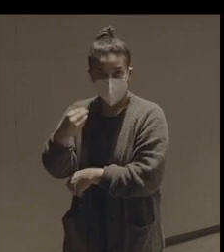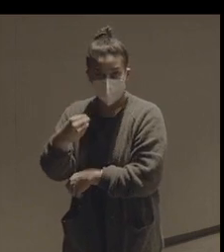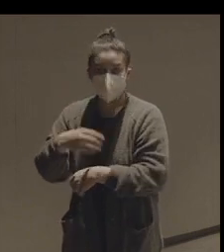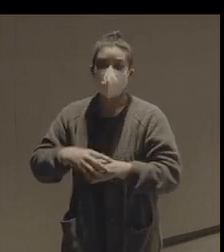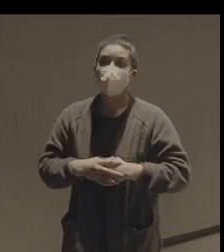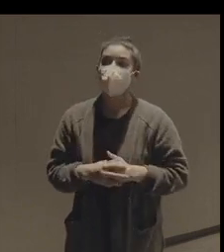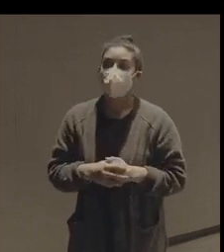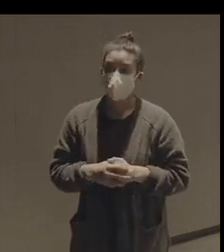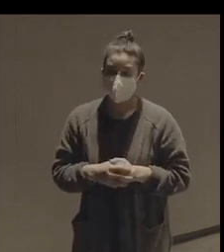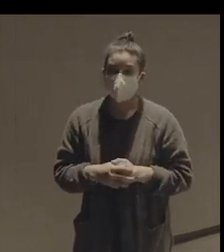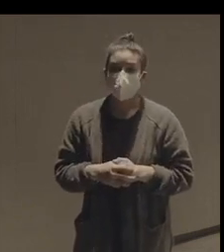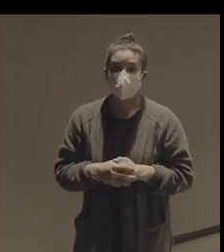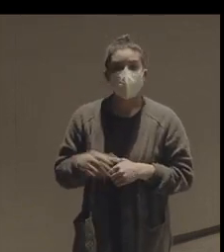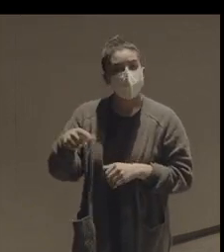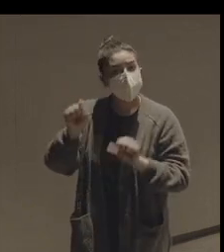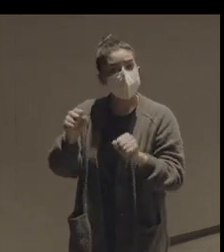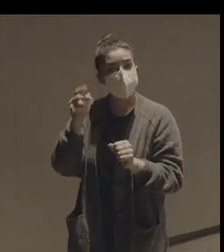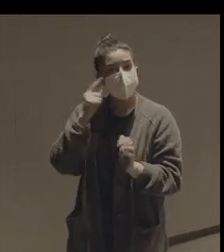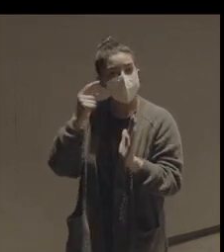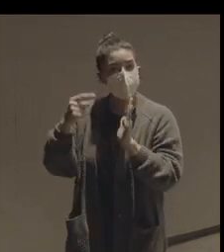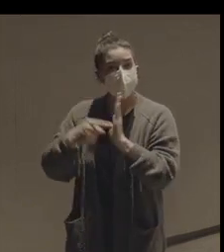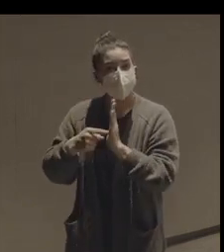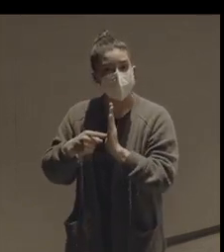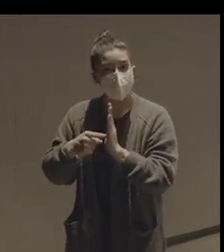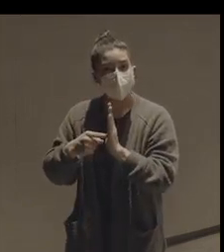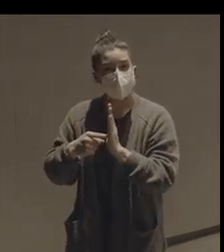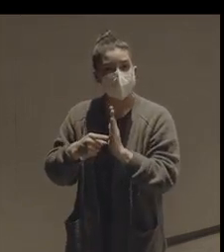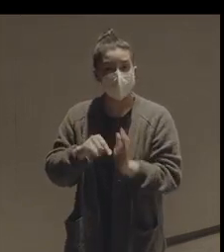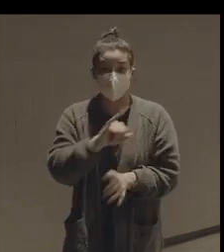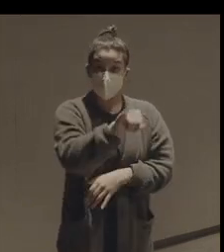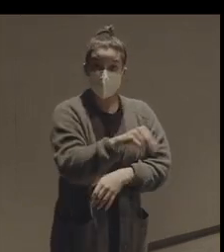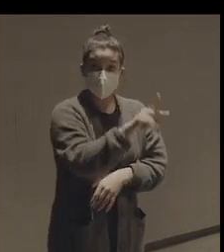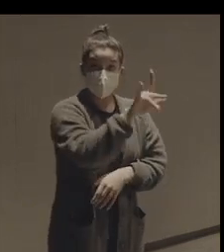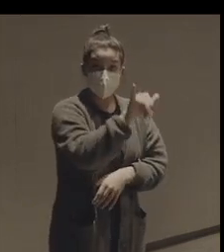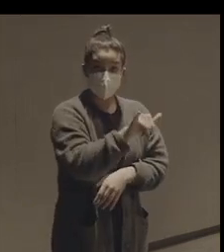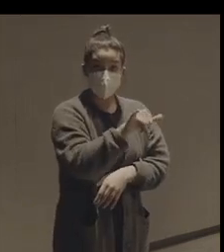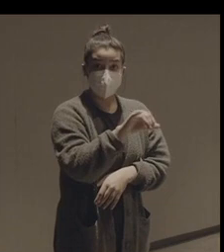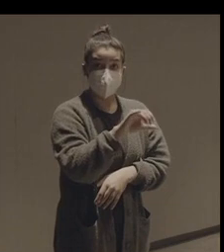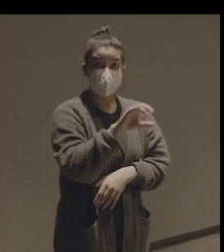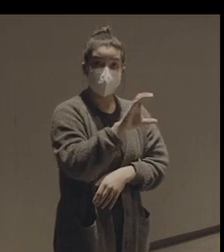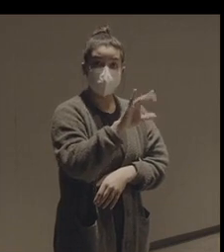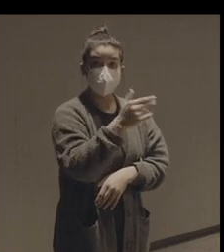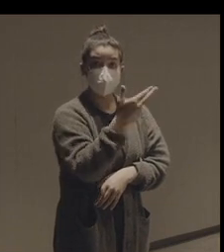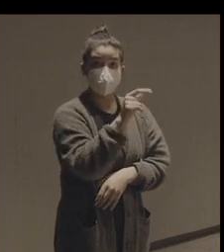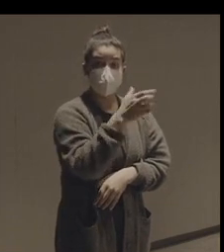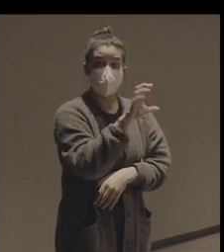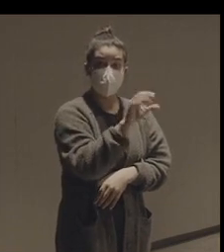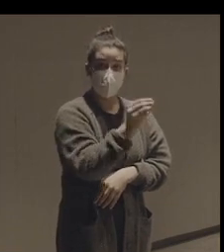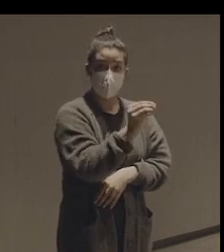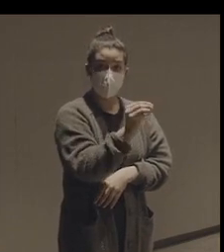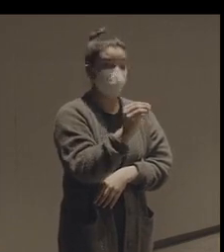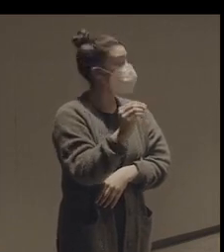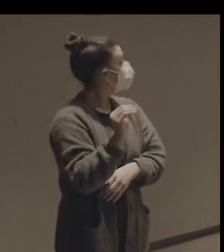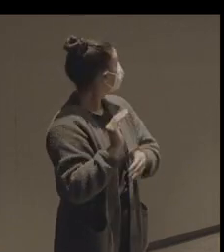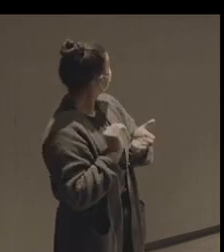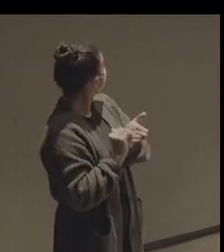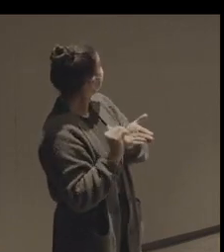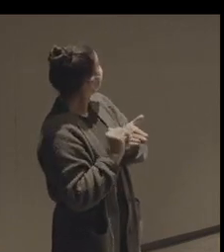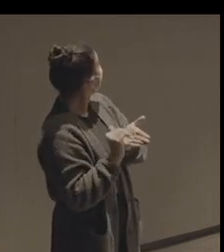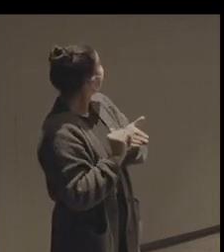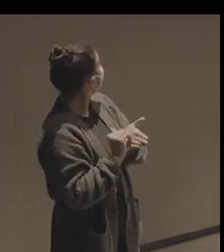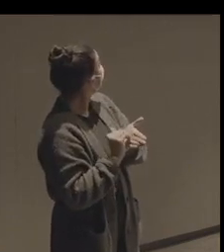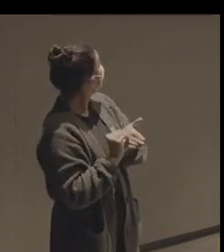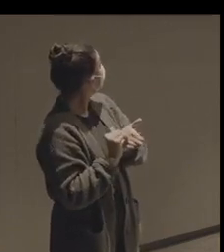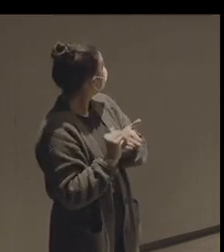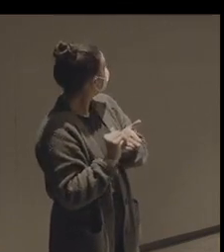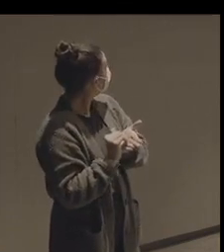there's a brightness to the Judy Chicago work that's not in the Robert Morris. Also, it's not as well